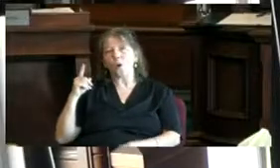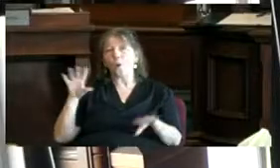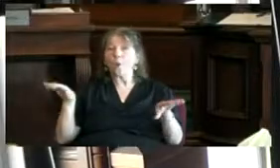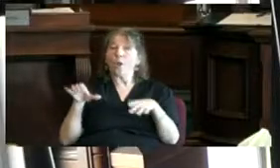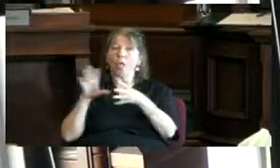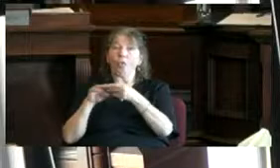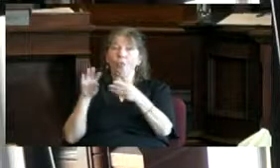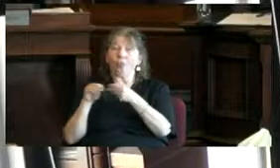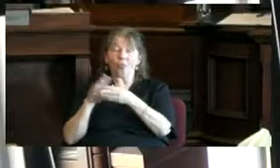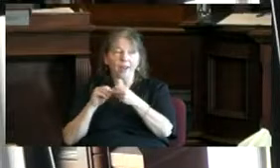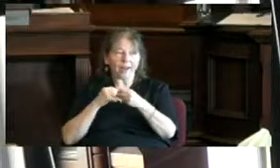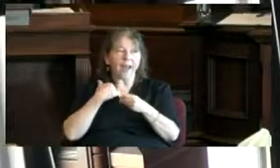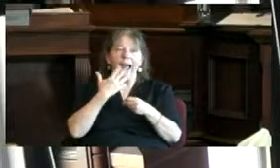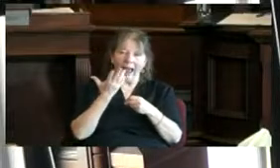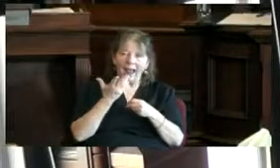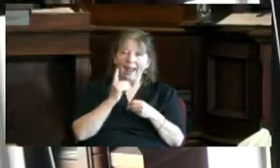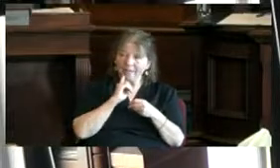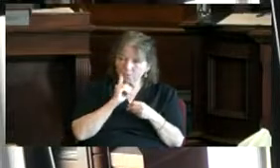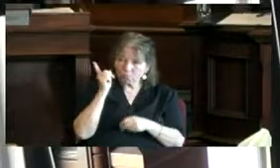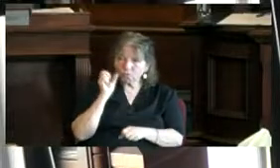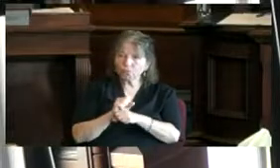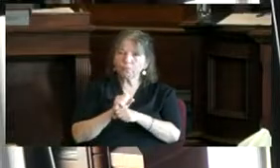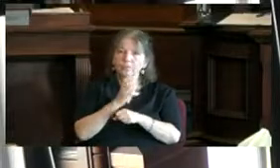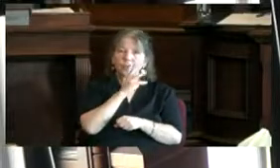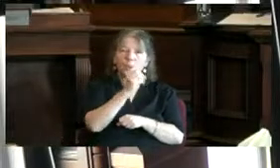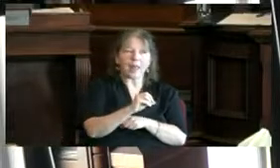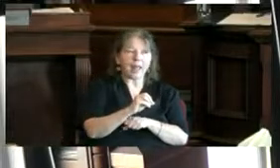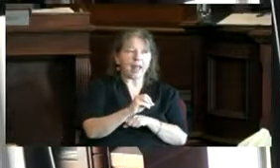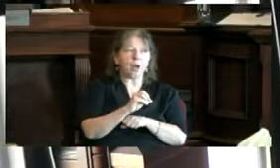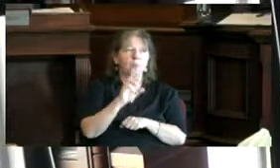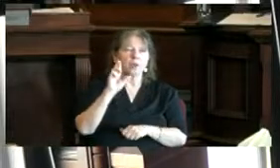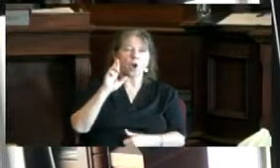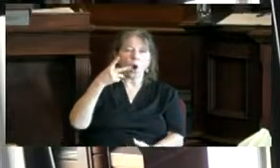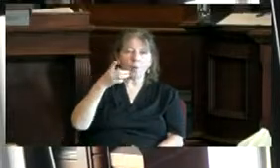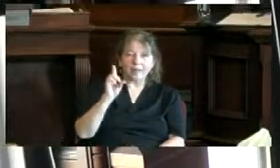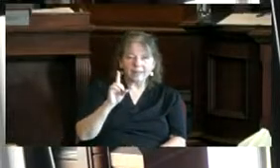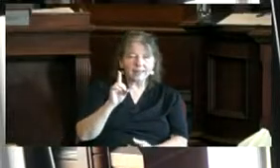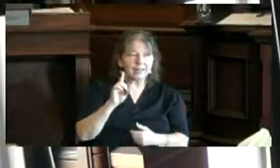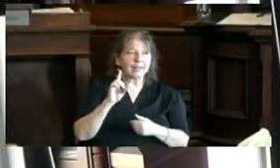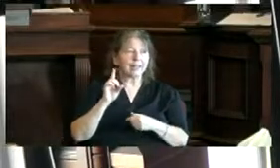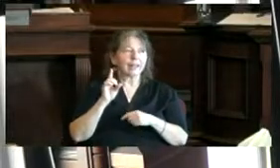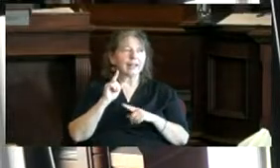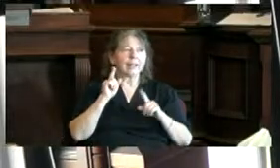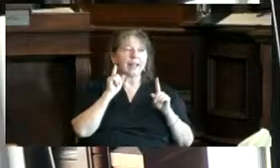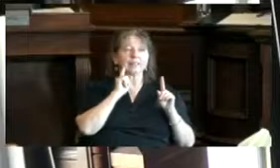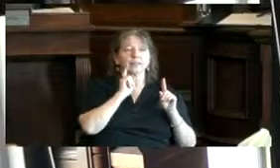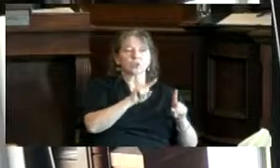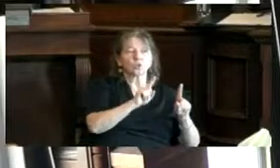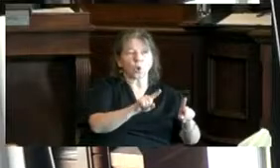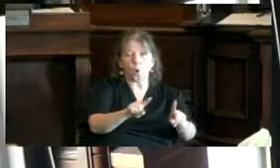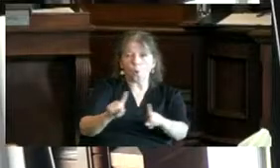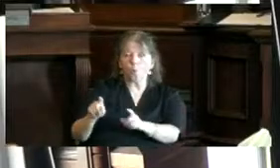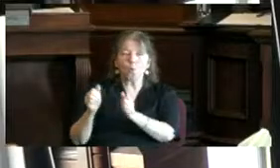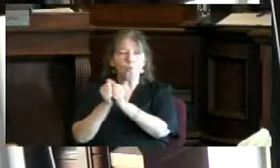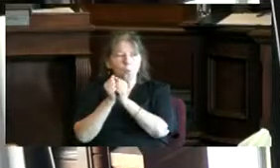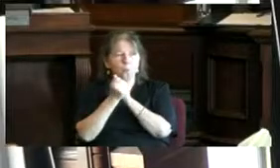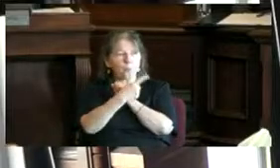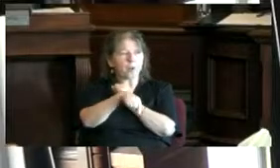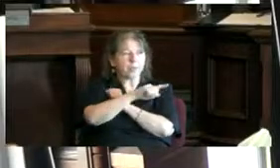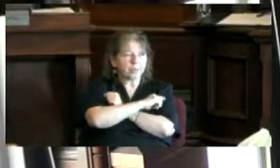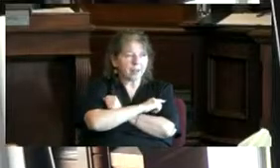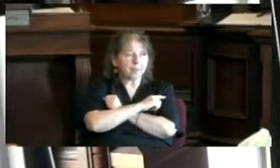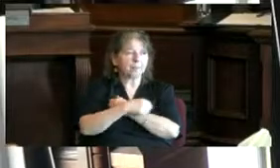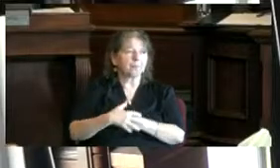I've literally had the opportunity to go out with the RPD to do our point in time count. I have been able to go out to